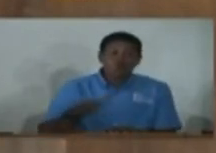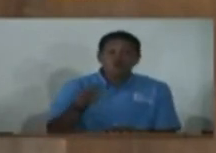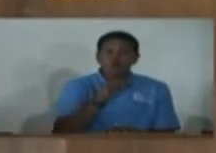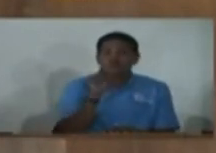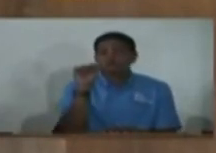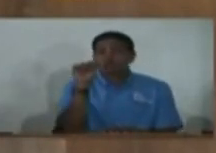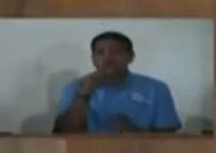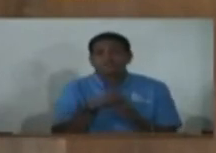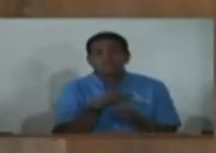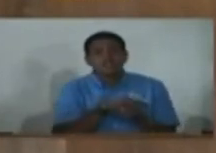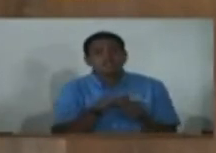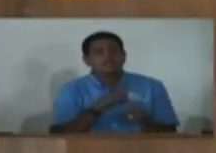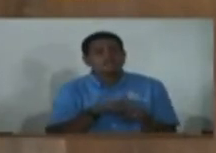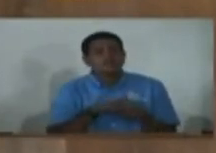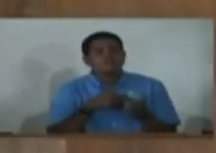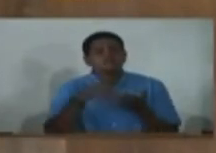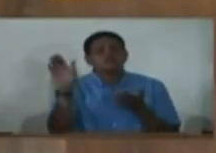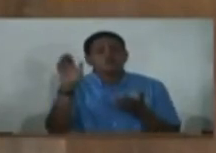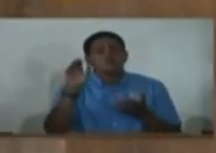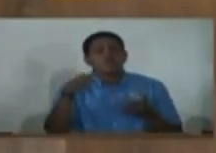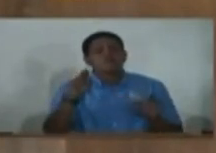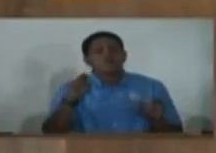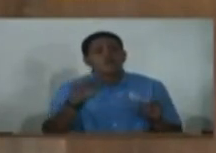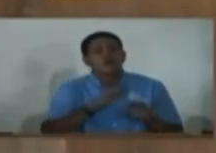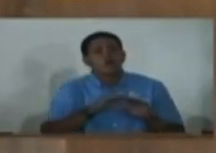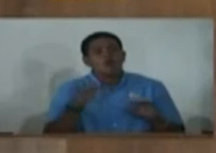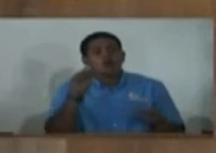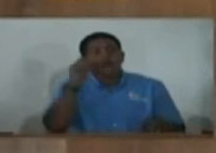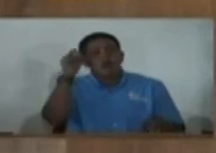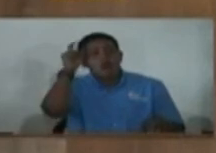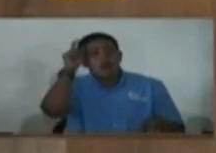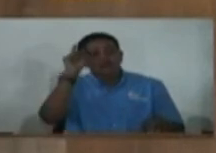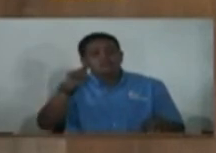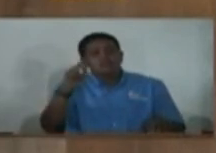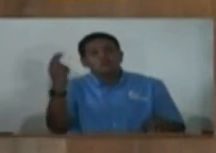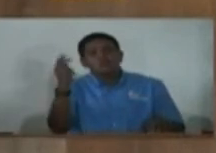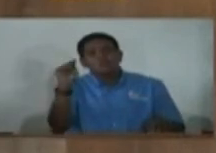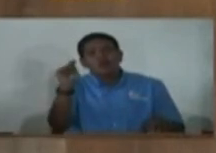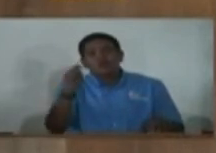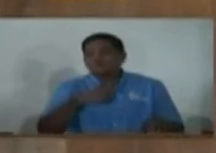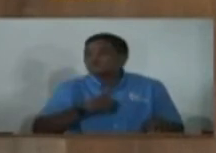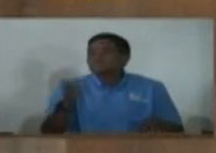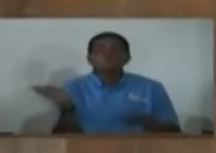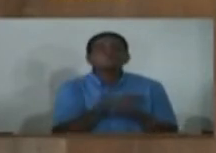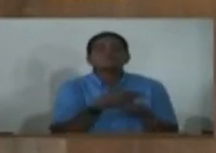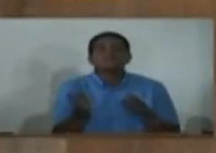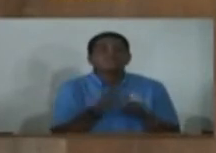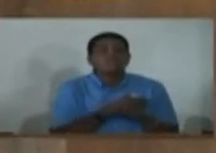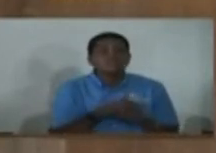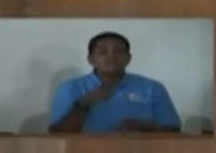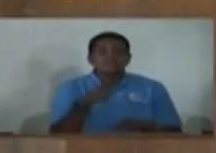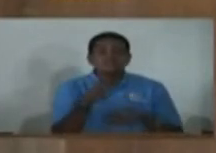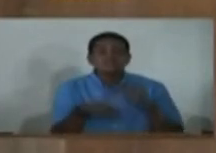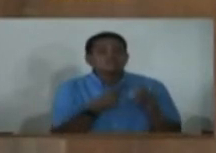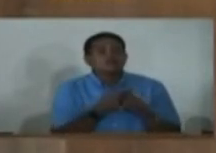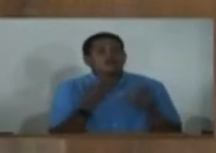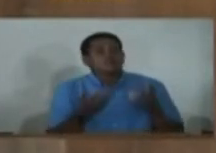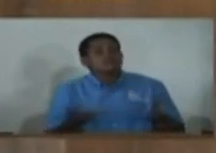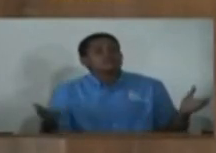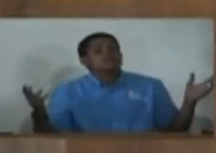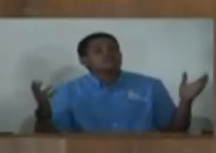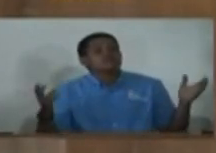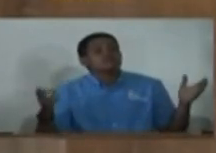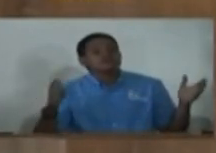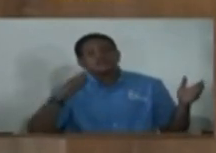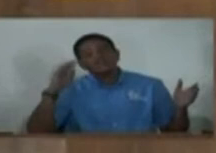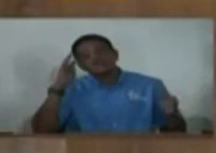to time run them off the road and won't not talk about they need to use a bathroom. And these are the kind of things that create